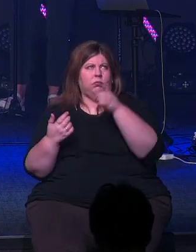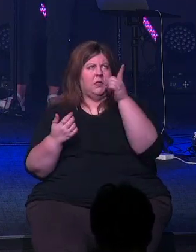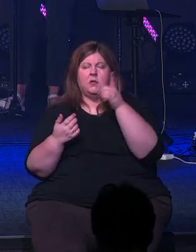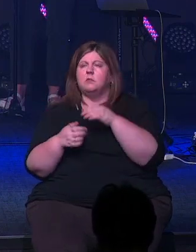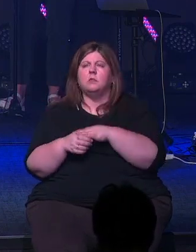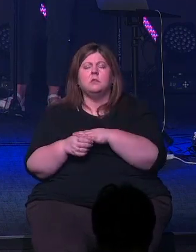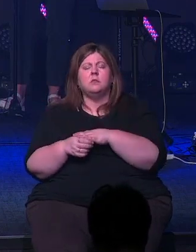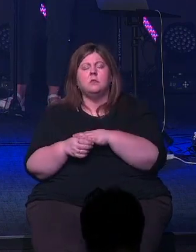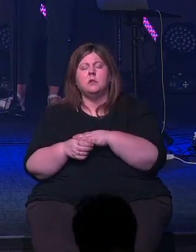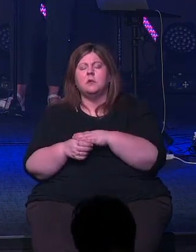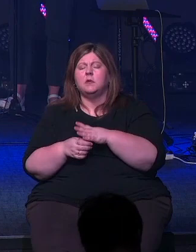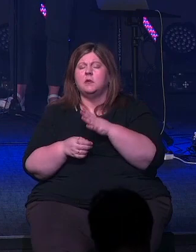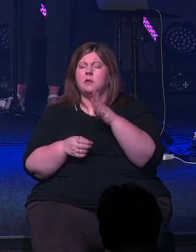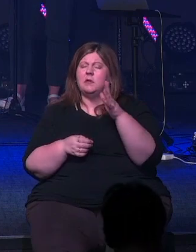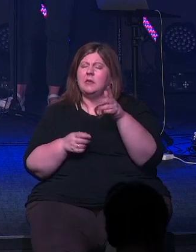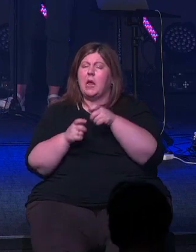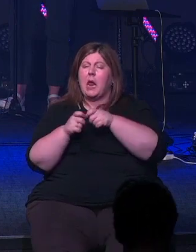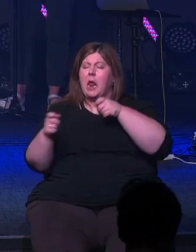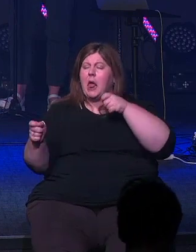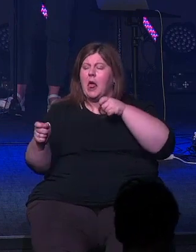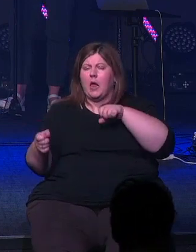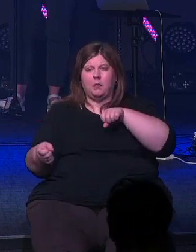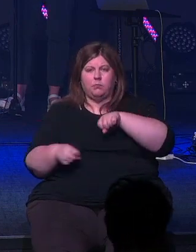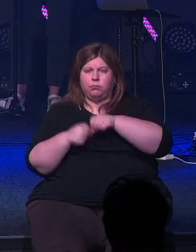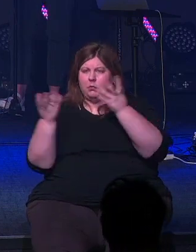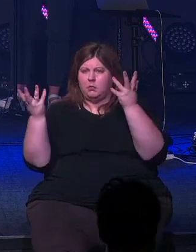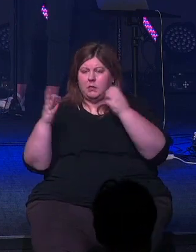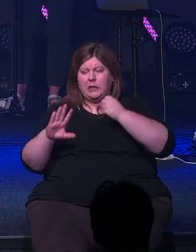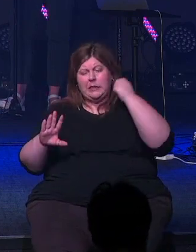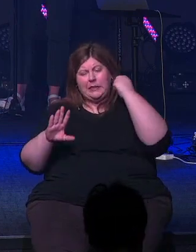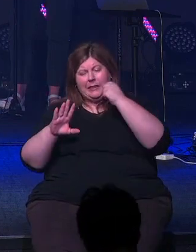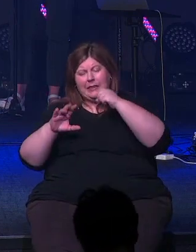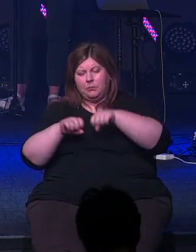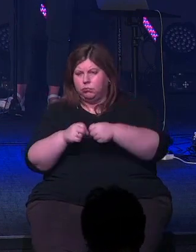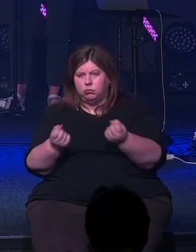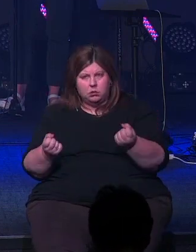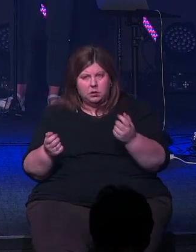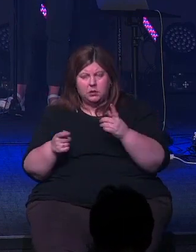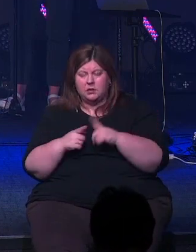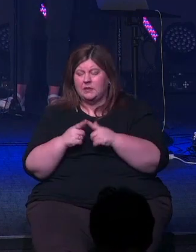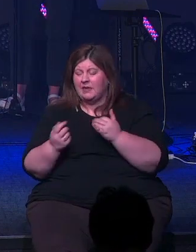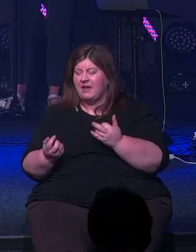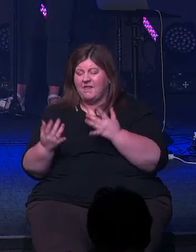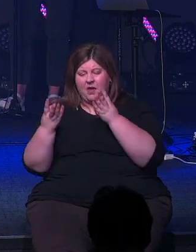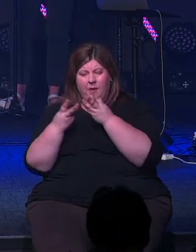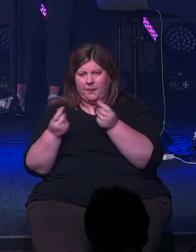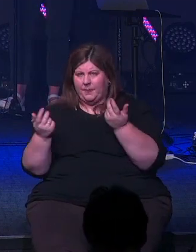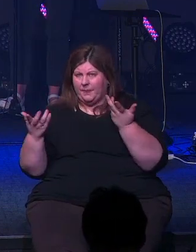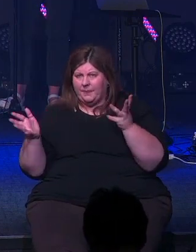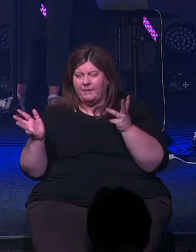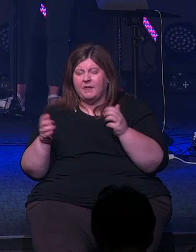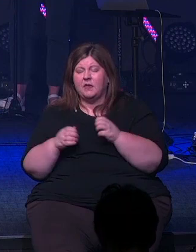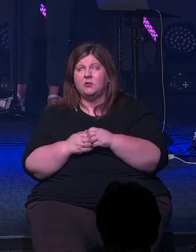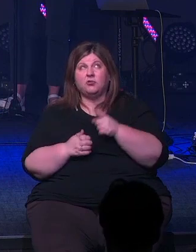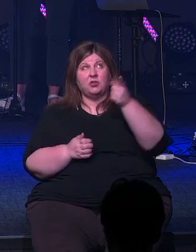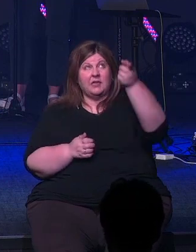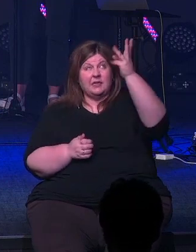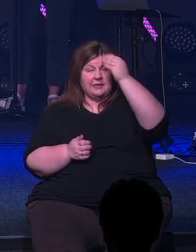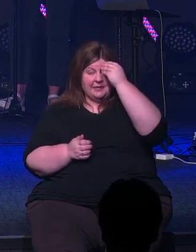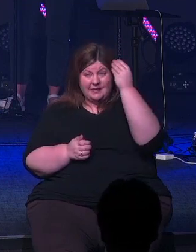He breaks the bow and shatters the spear. He burns the shields with fire. He says,